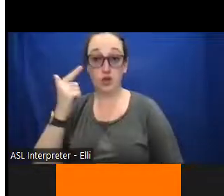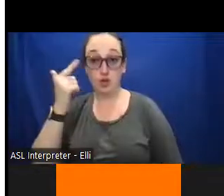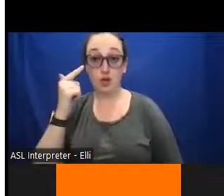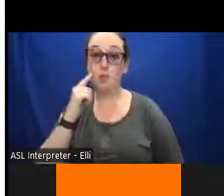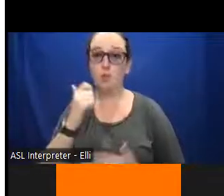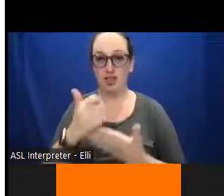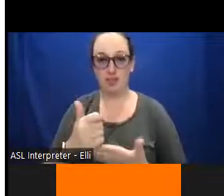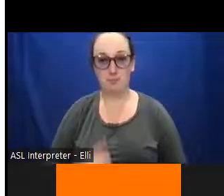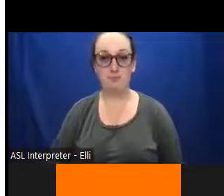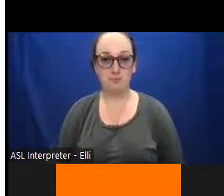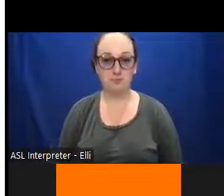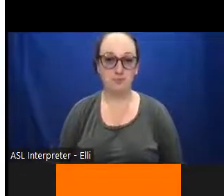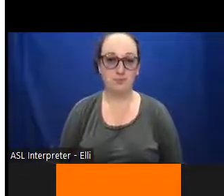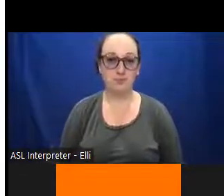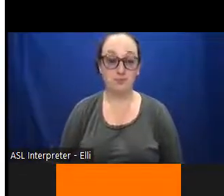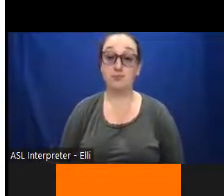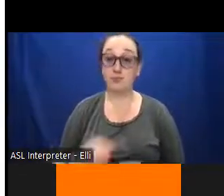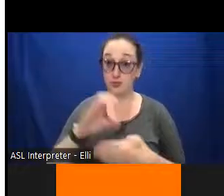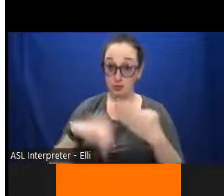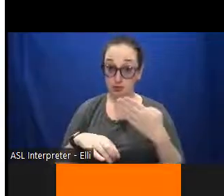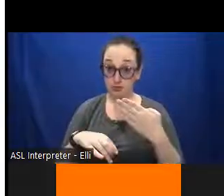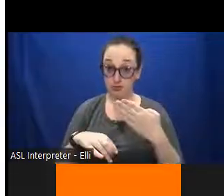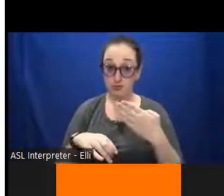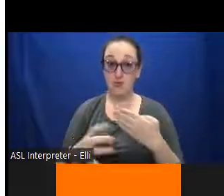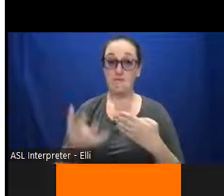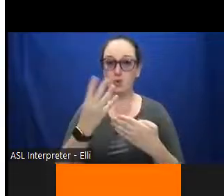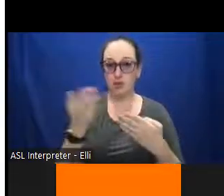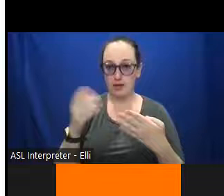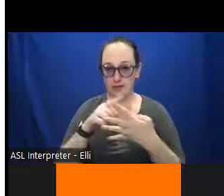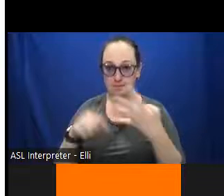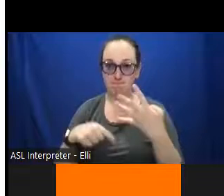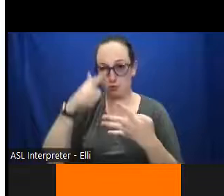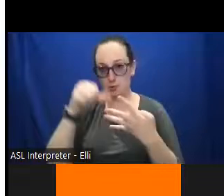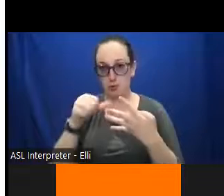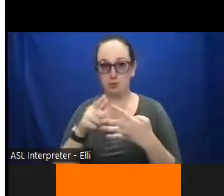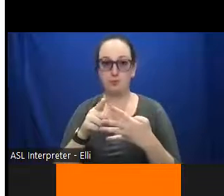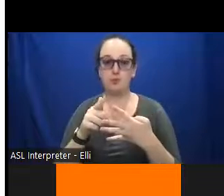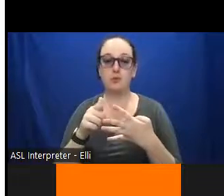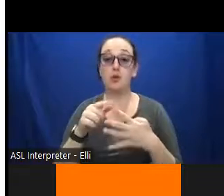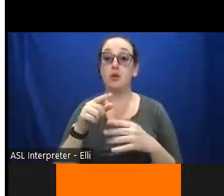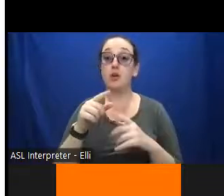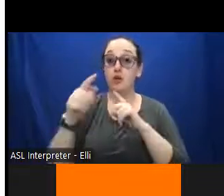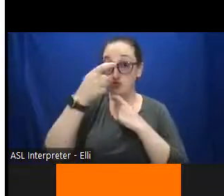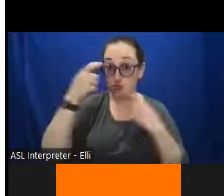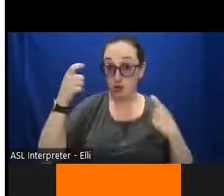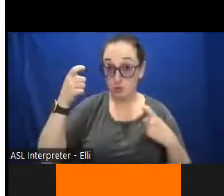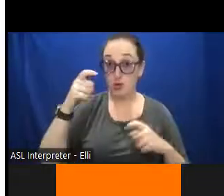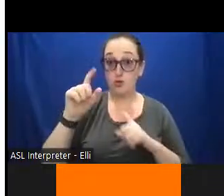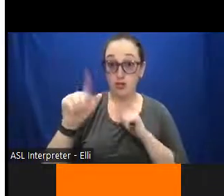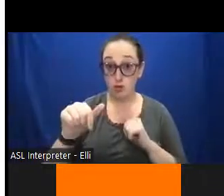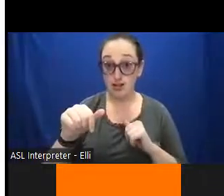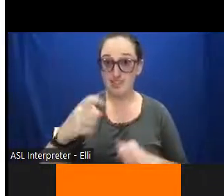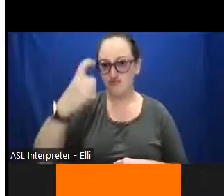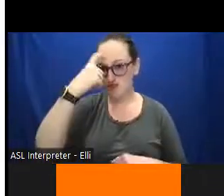results. In conclusion, 4 things for you to take away. Trauma response is the brain in